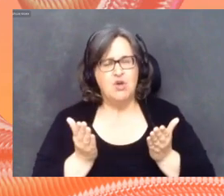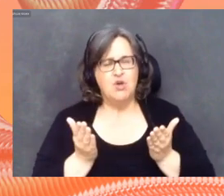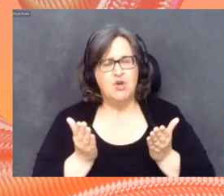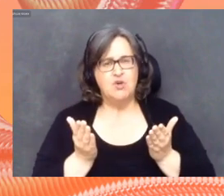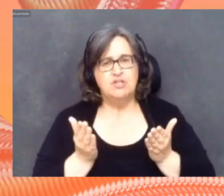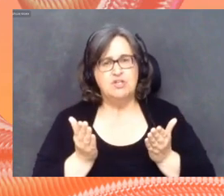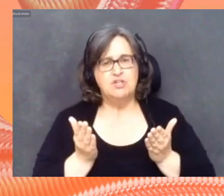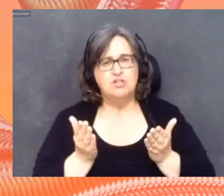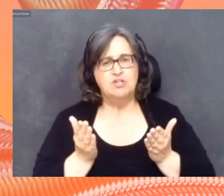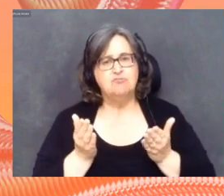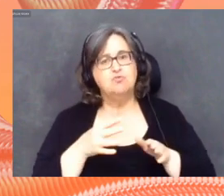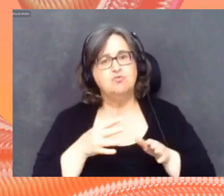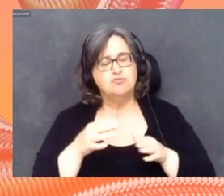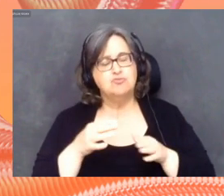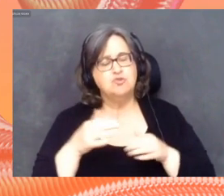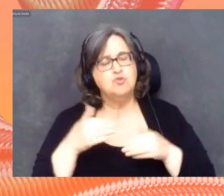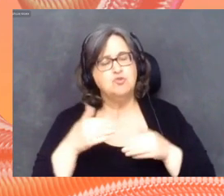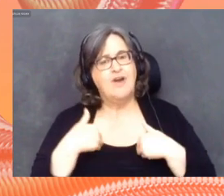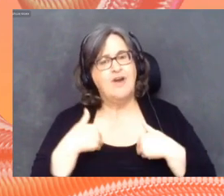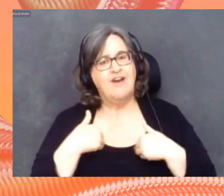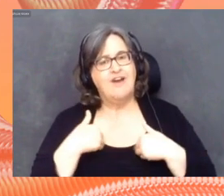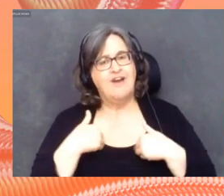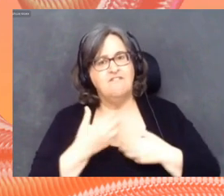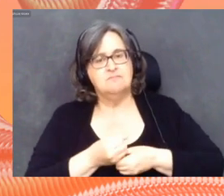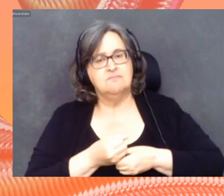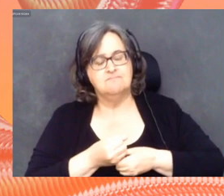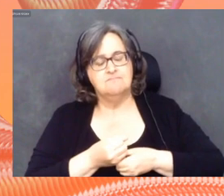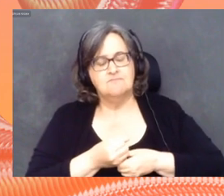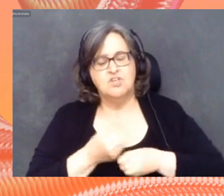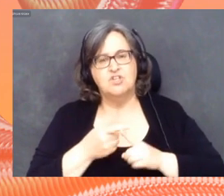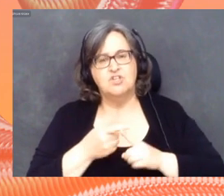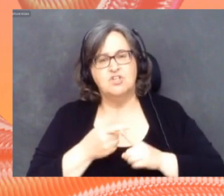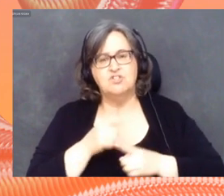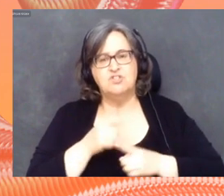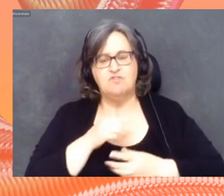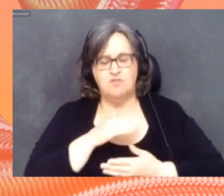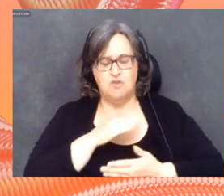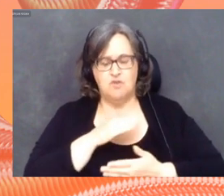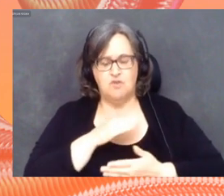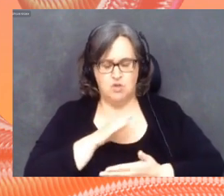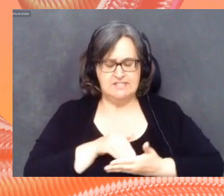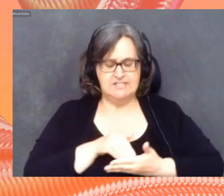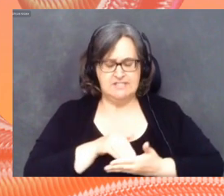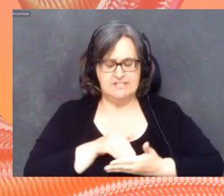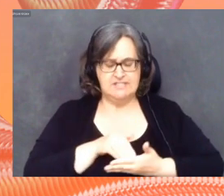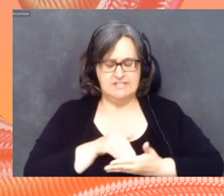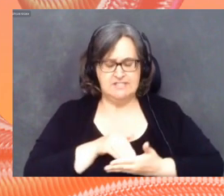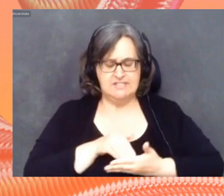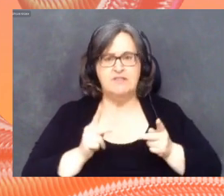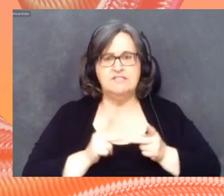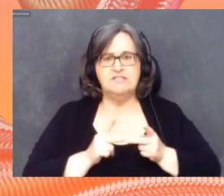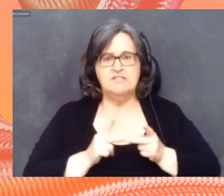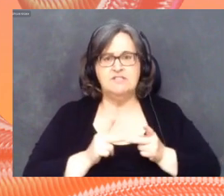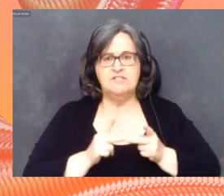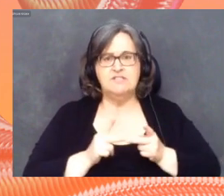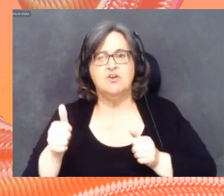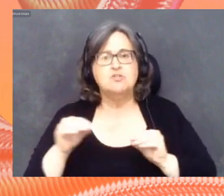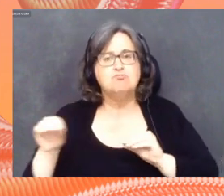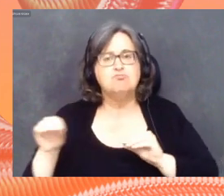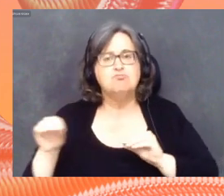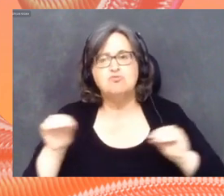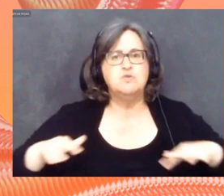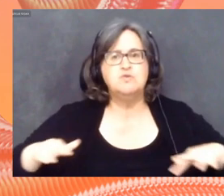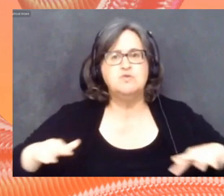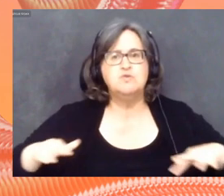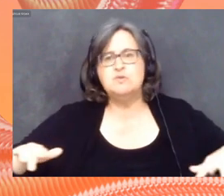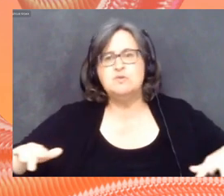confidence. Because it's coming from the central place. Like everything else moves and changes and stirs and